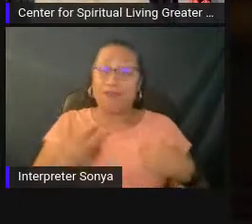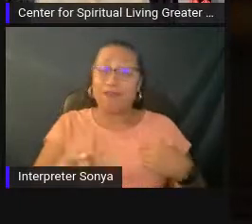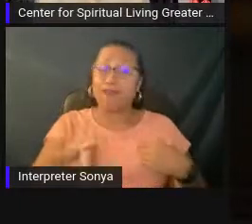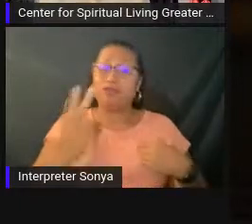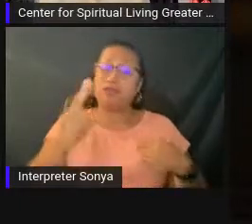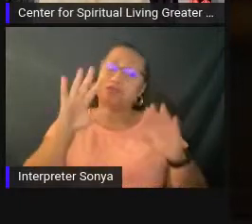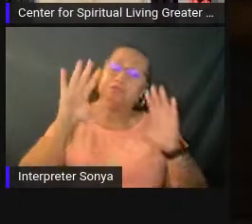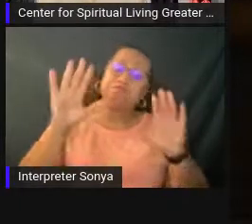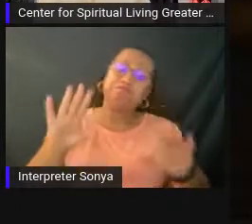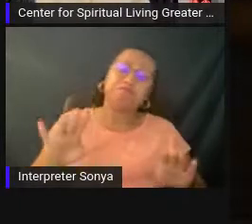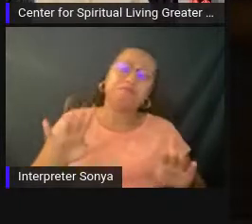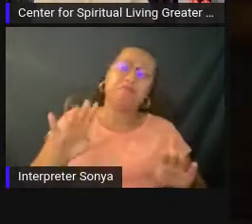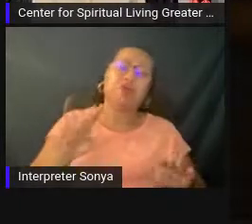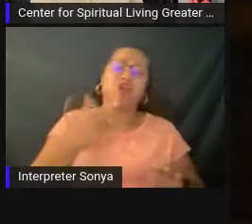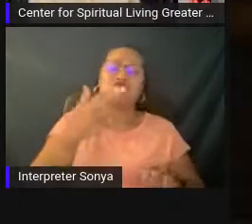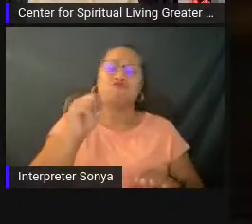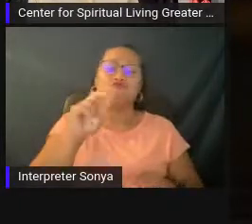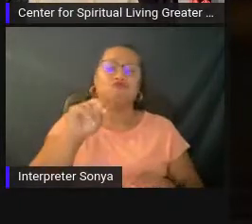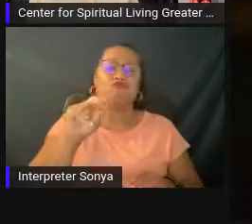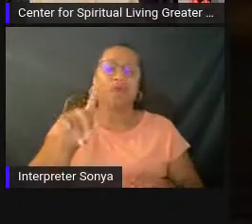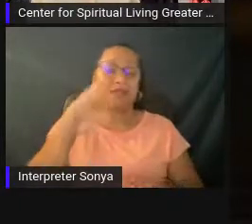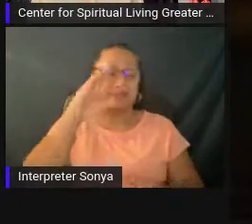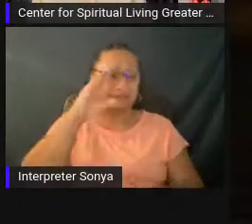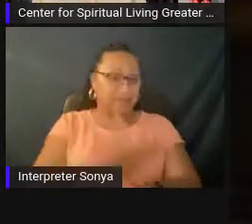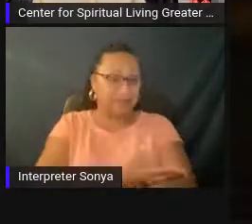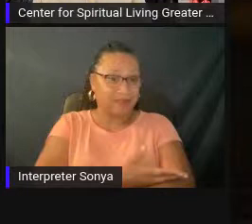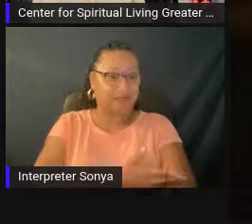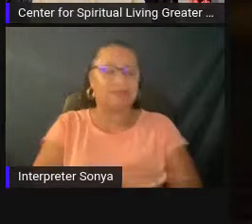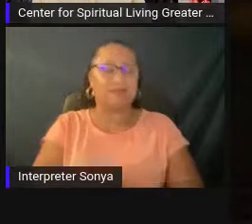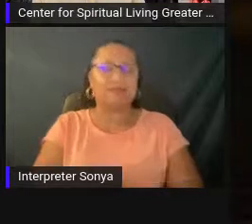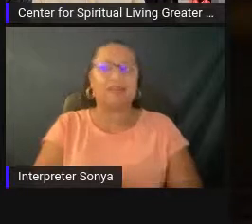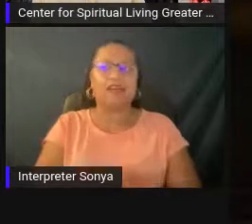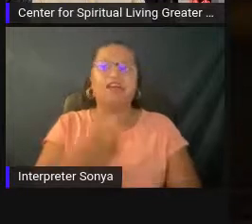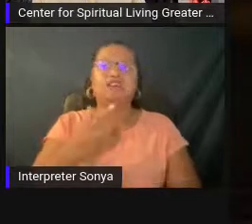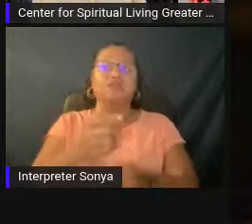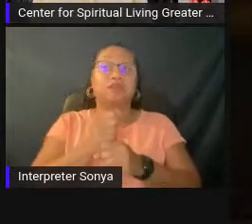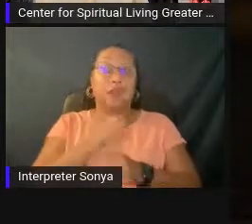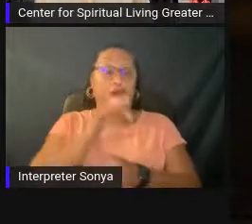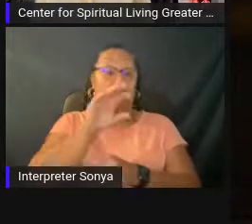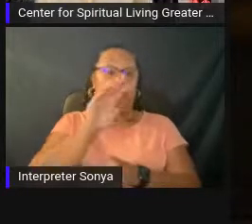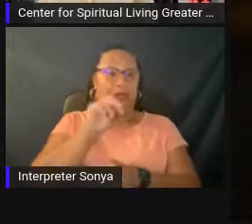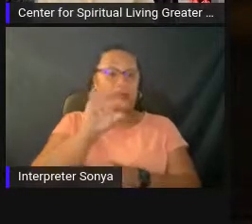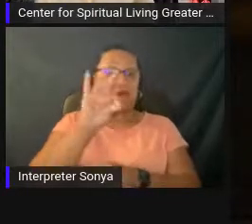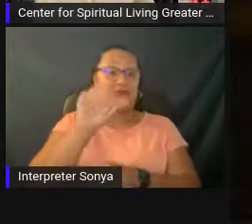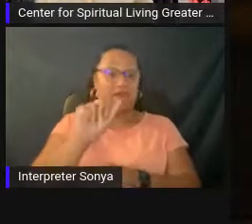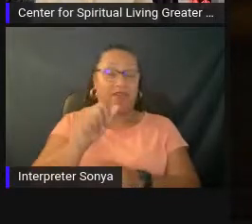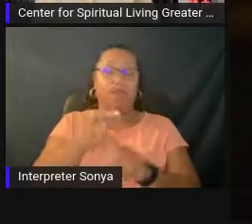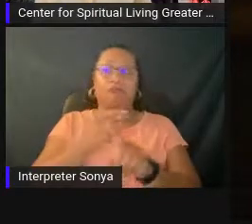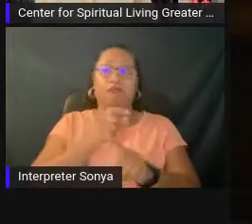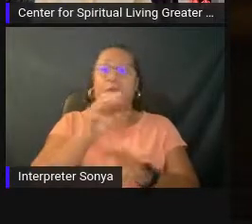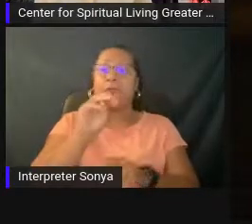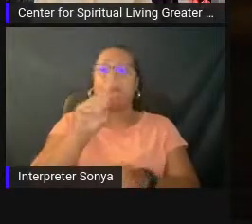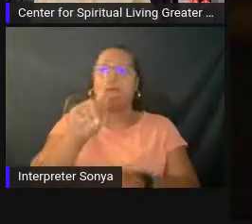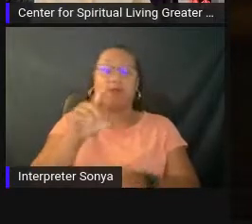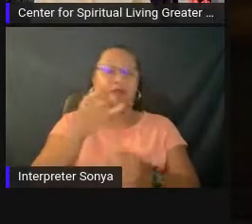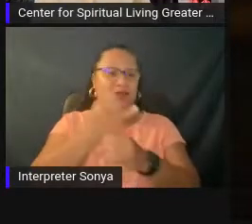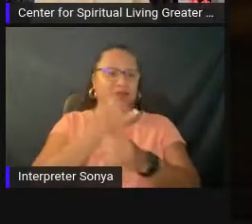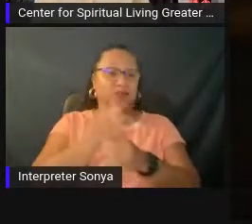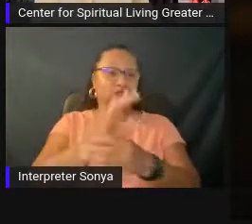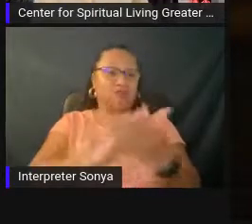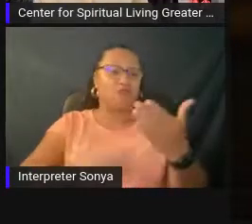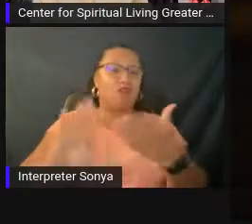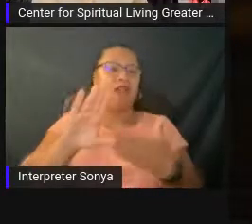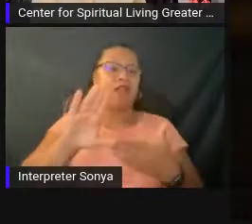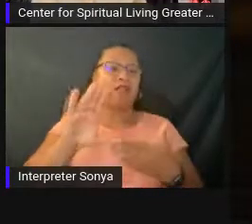received an MSA from Maryland Institute College of Art. She has devoted her life to teaching, promoting,